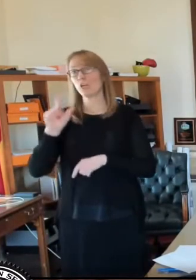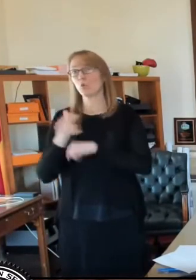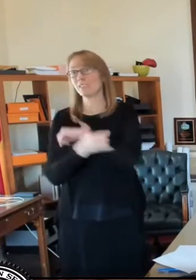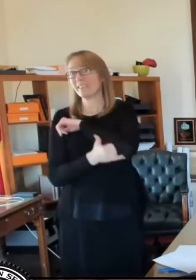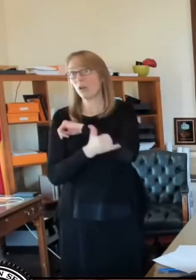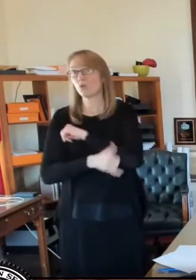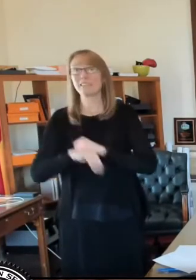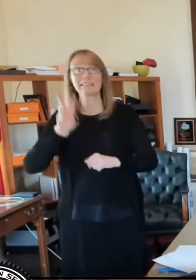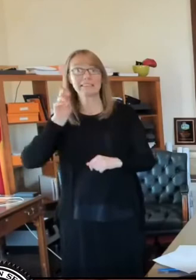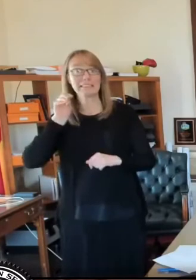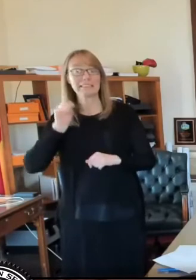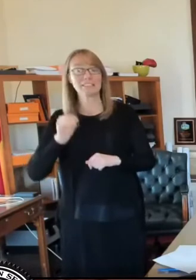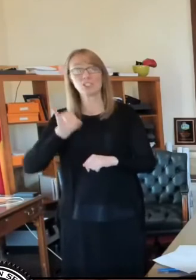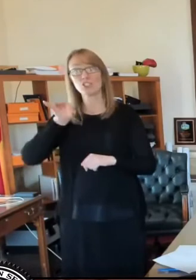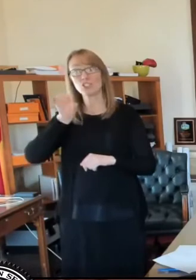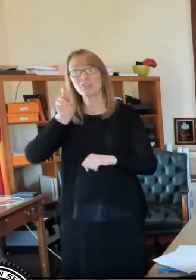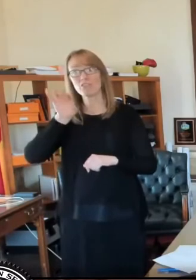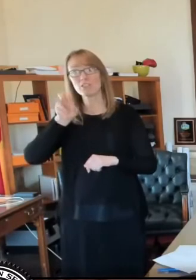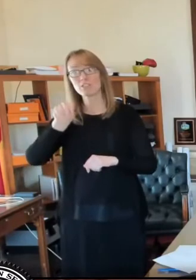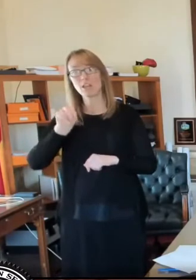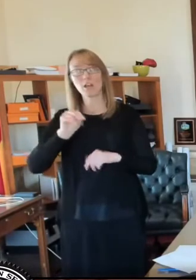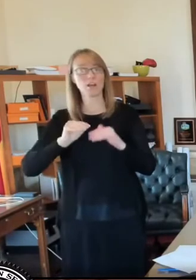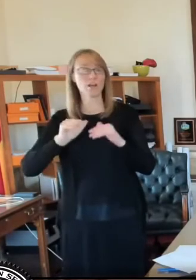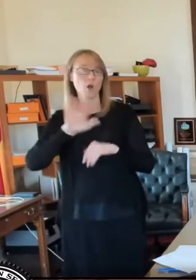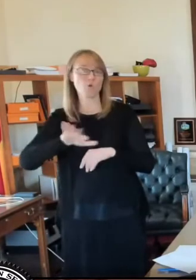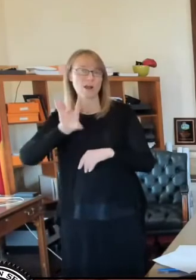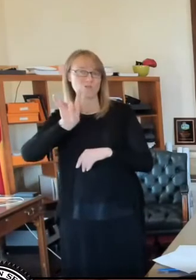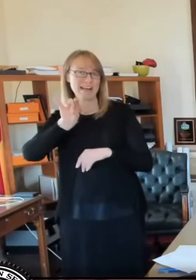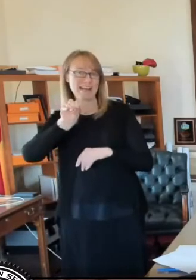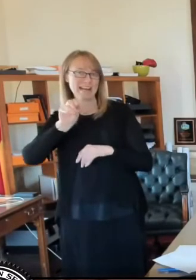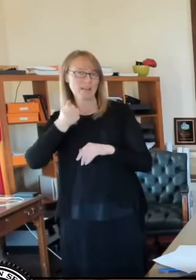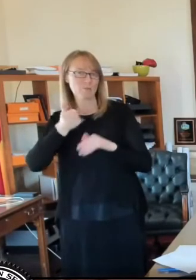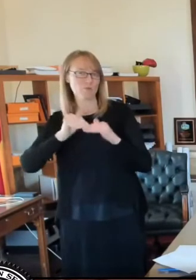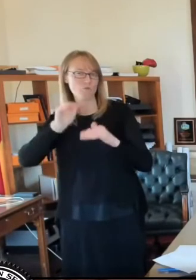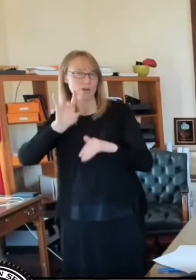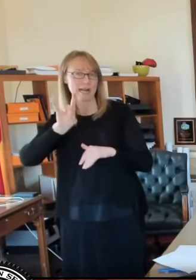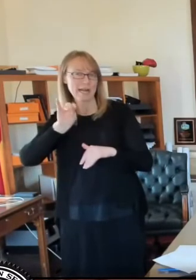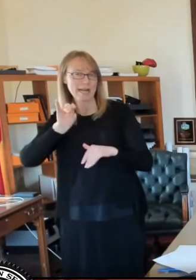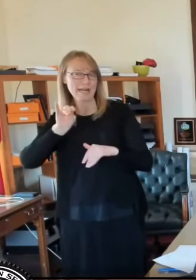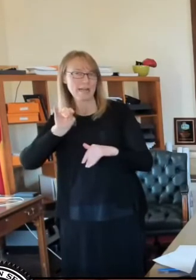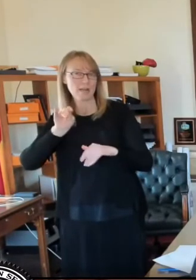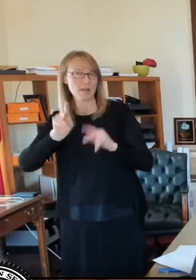80 people per 100,000 per day. So